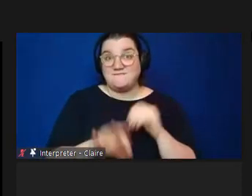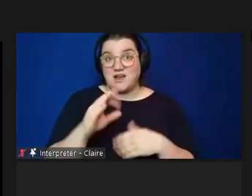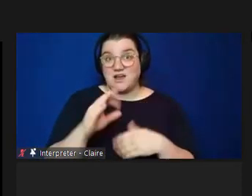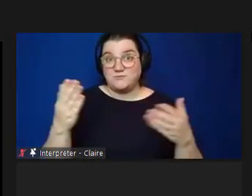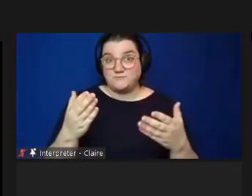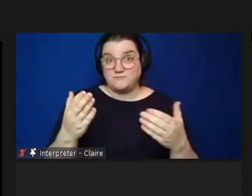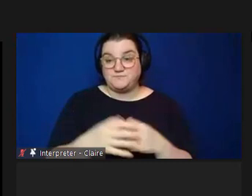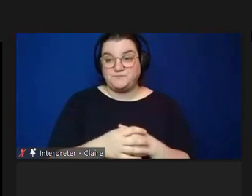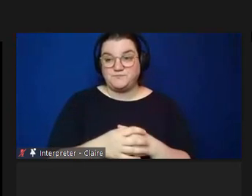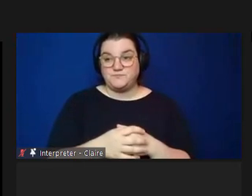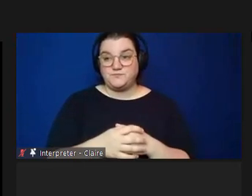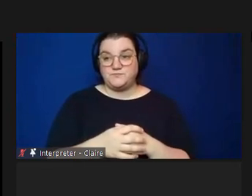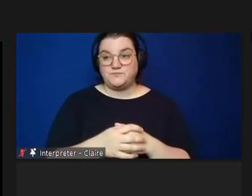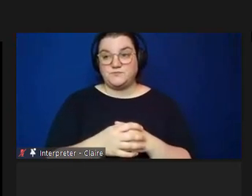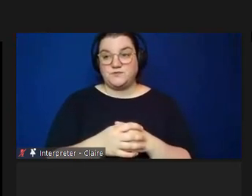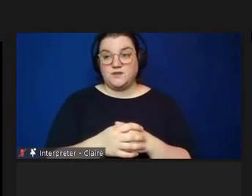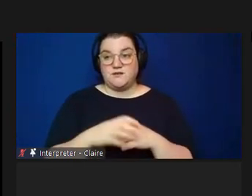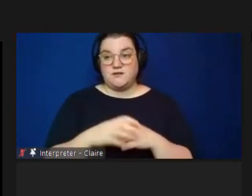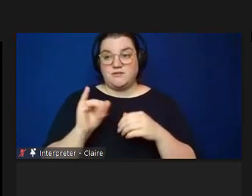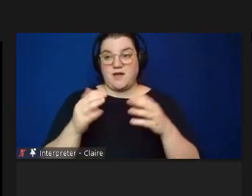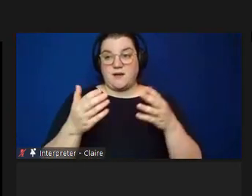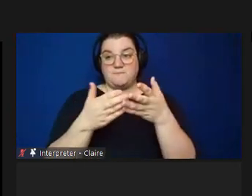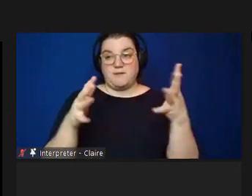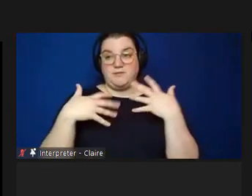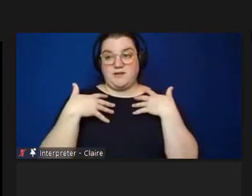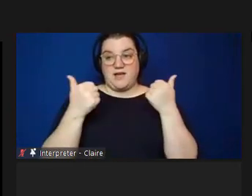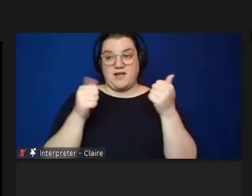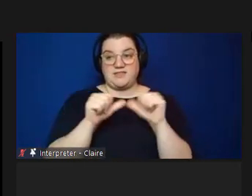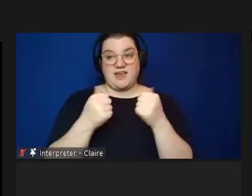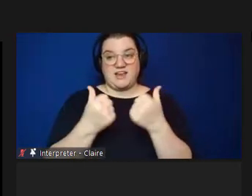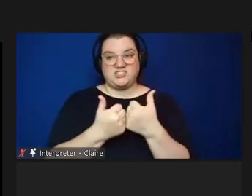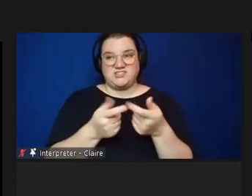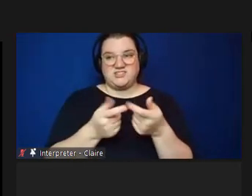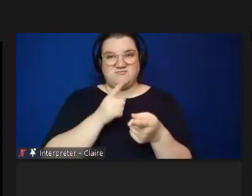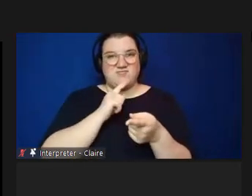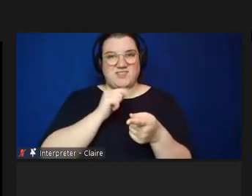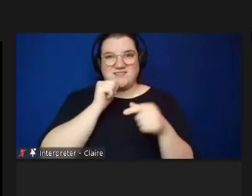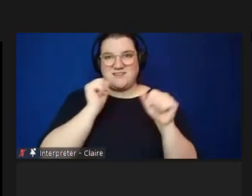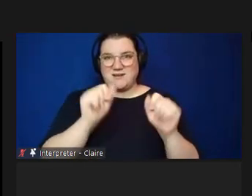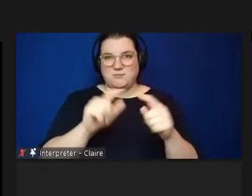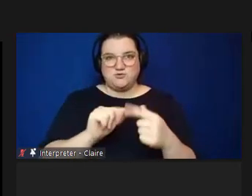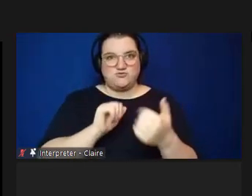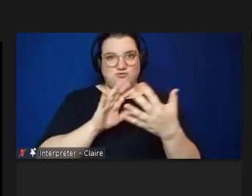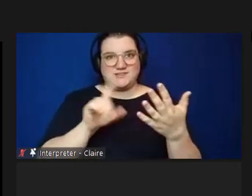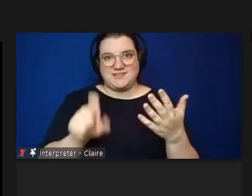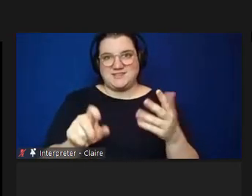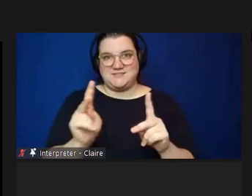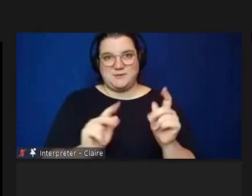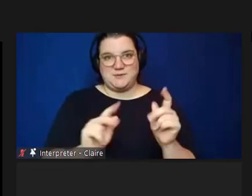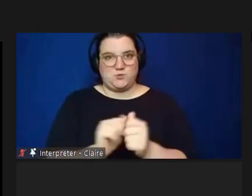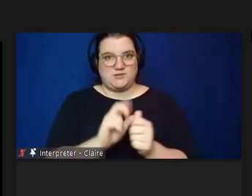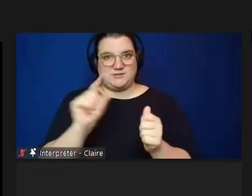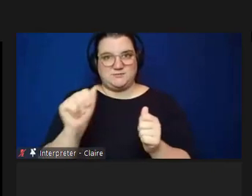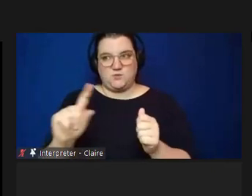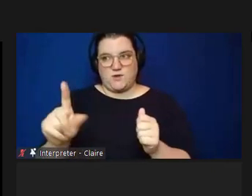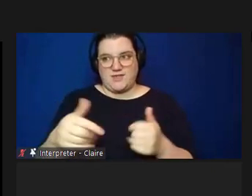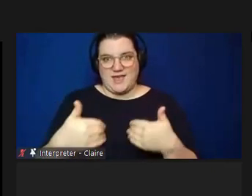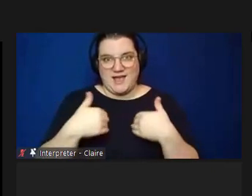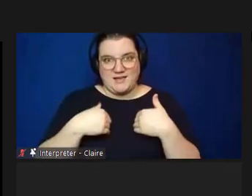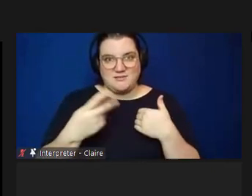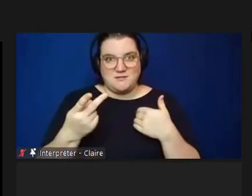that the public health agency really wasn't able to address the needs of people with disabilities, where they had the